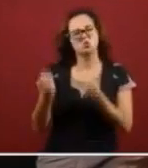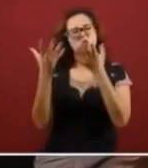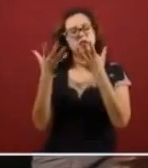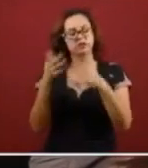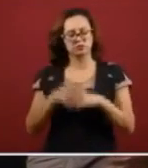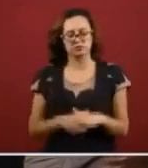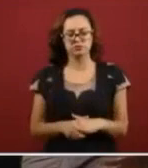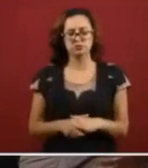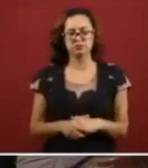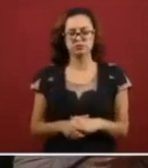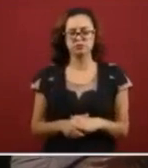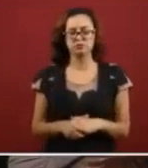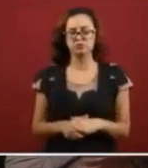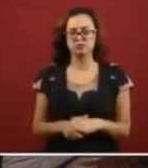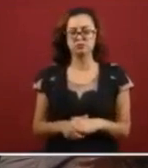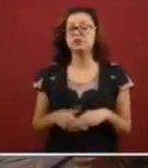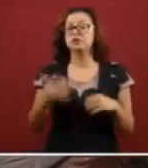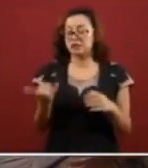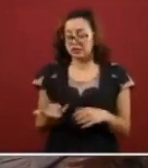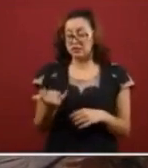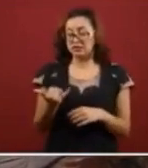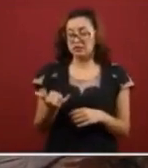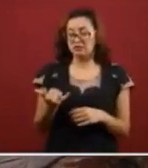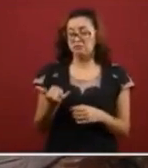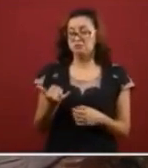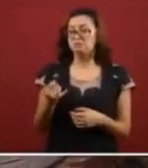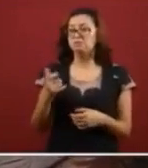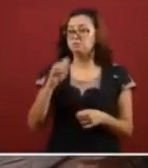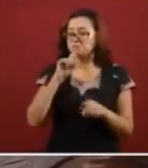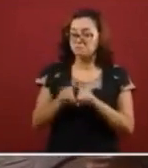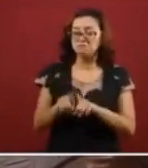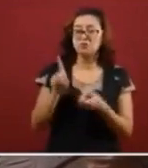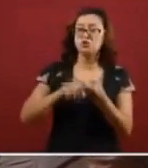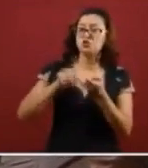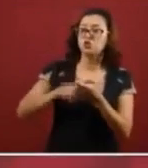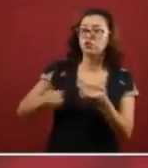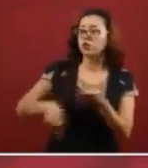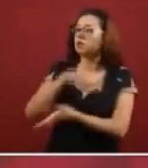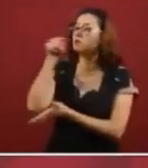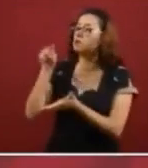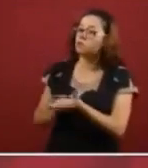doctors that we have in our country, and where are they? And where are they working?